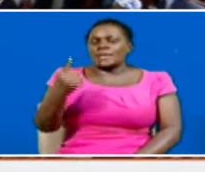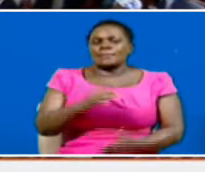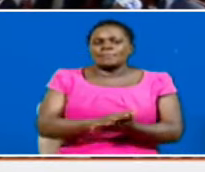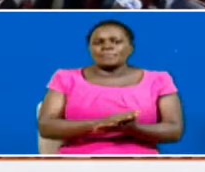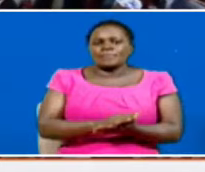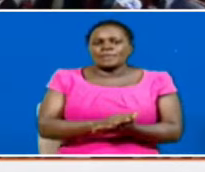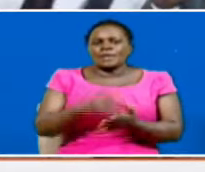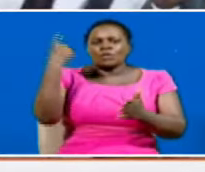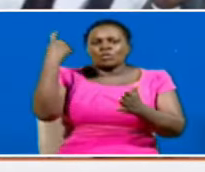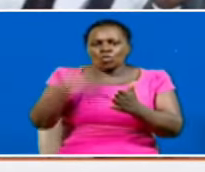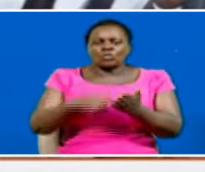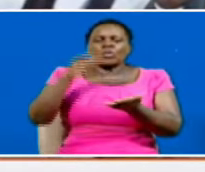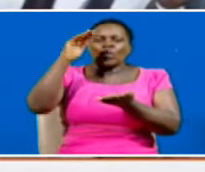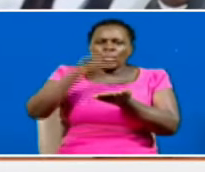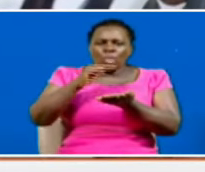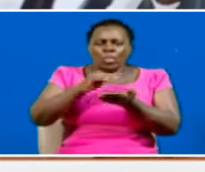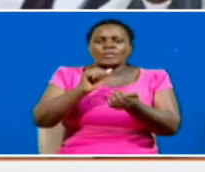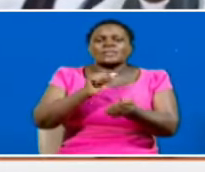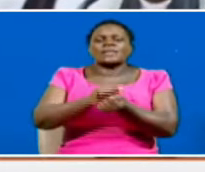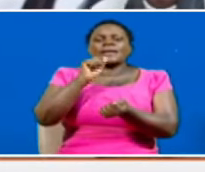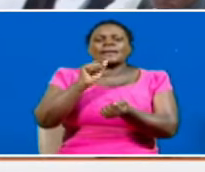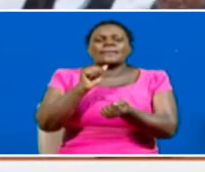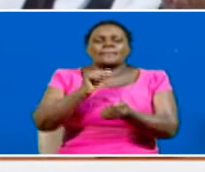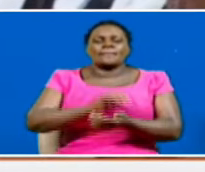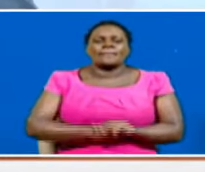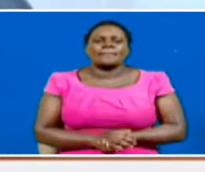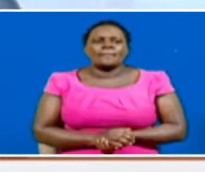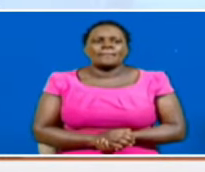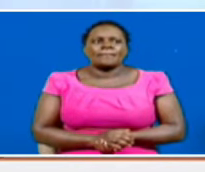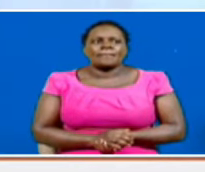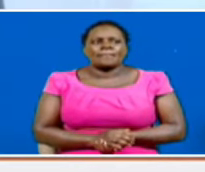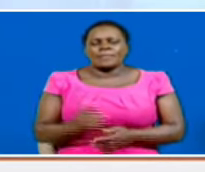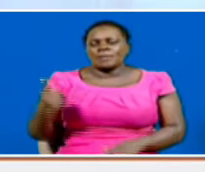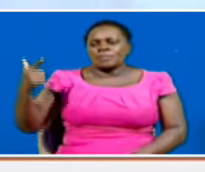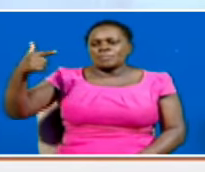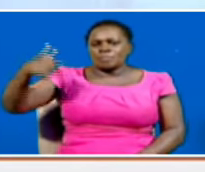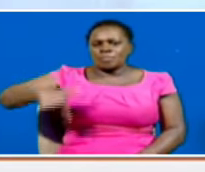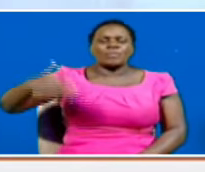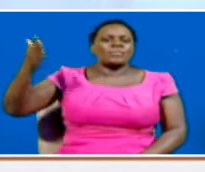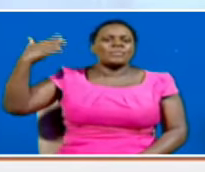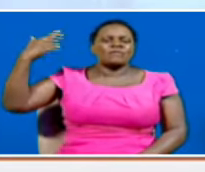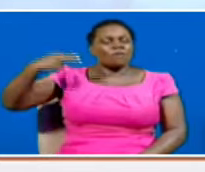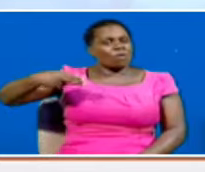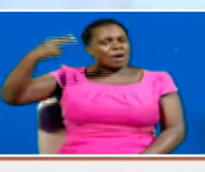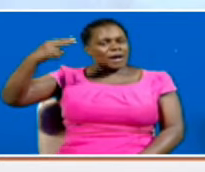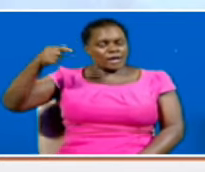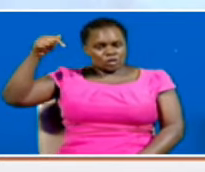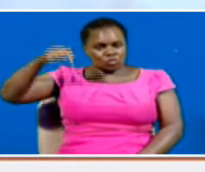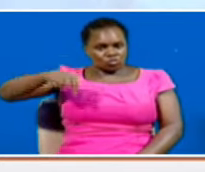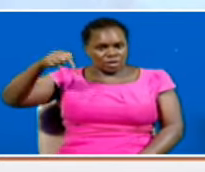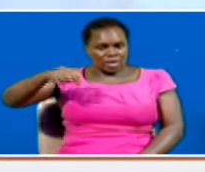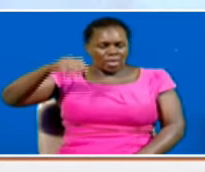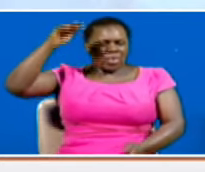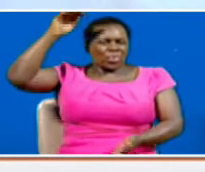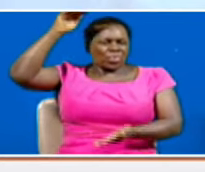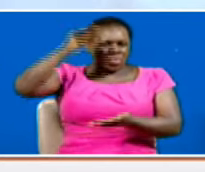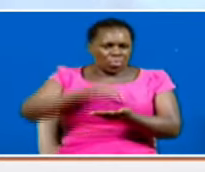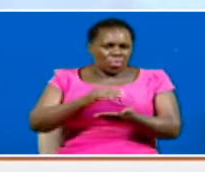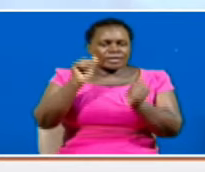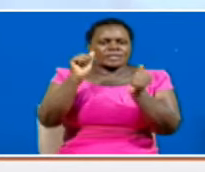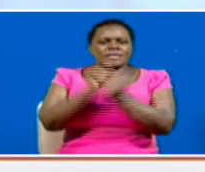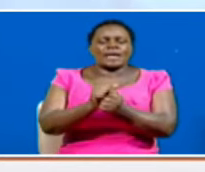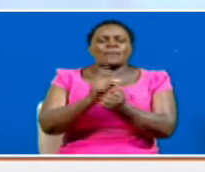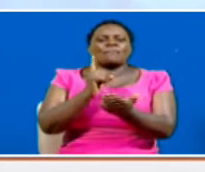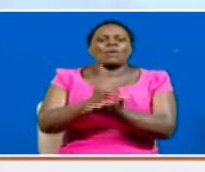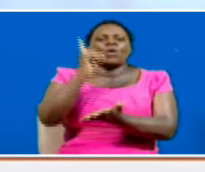the prices were said to drop by 10 shillings. Mafuta ndio ile ilikuwa pale, mumeona hata leo, imeanguka na shilingi